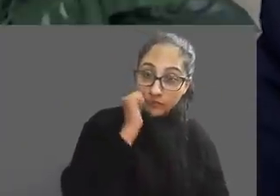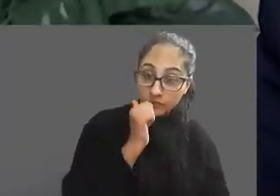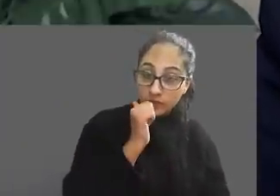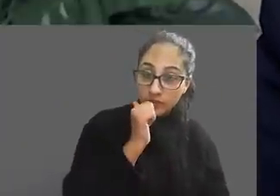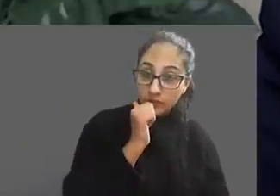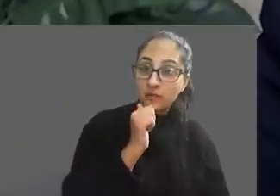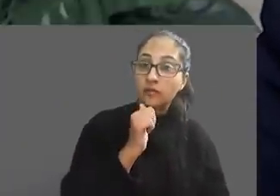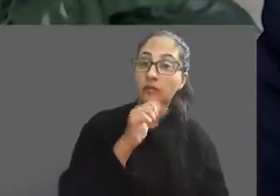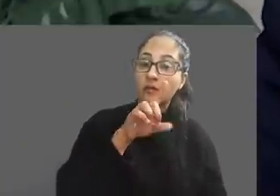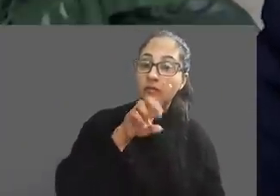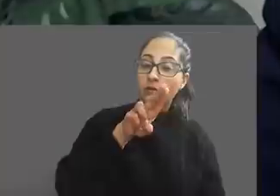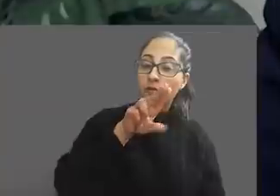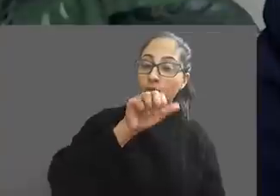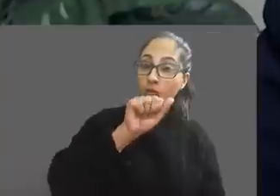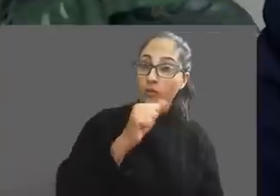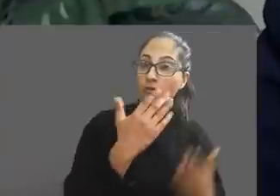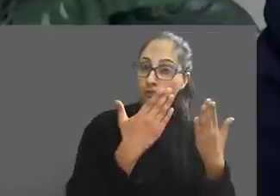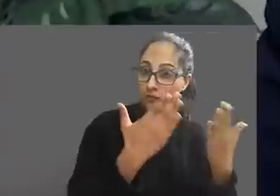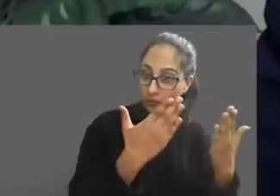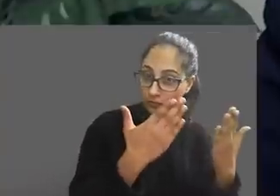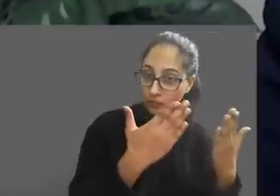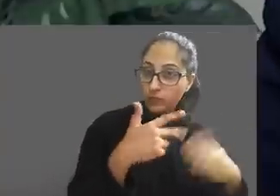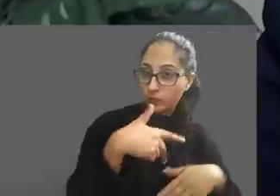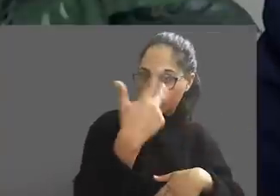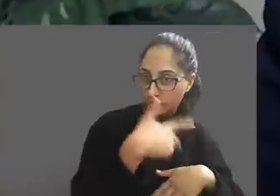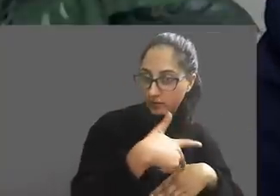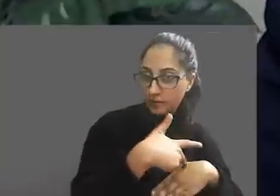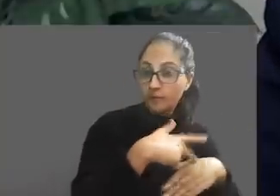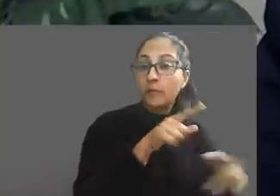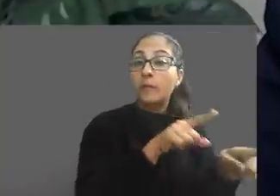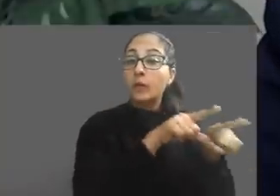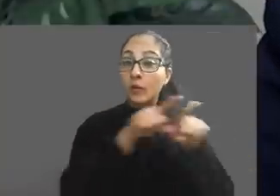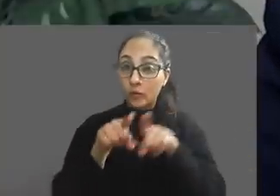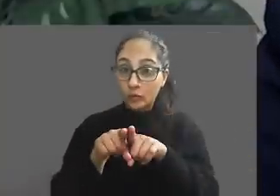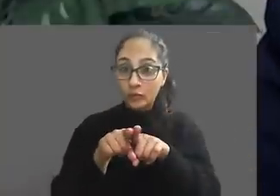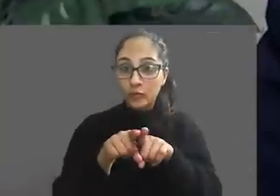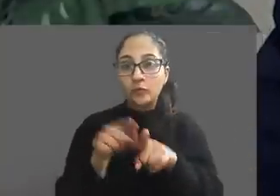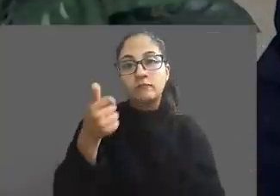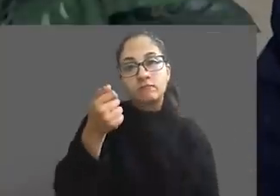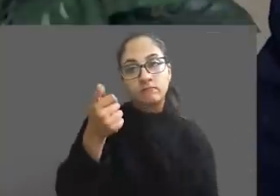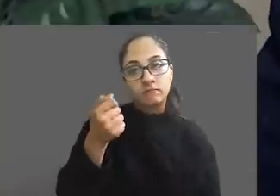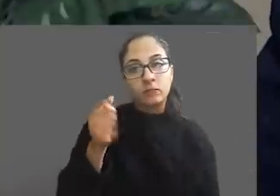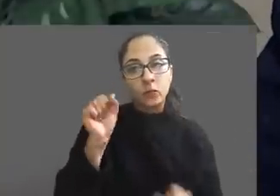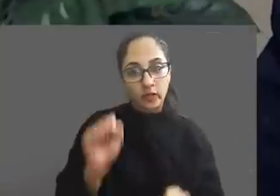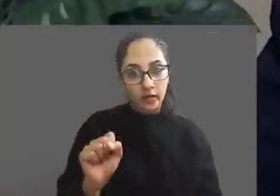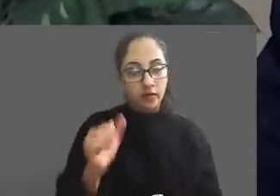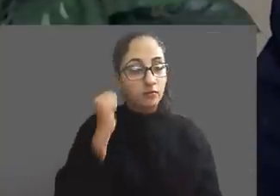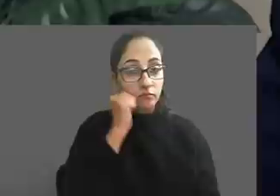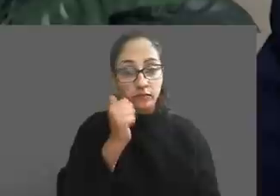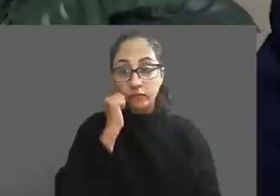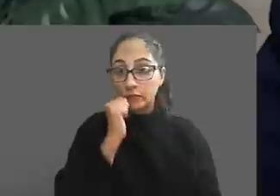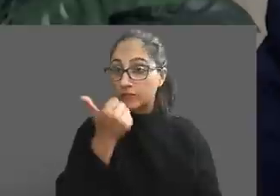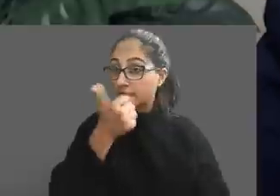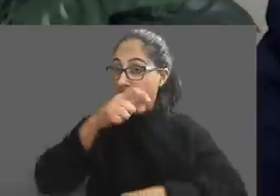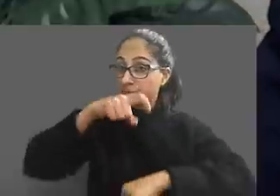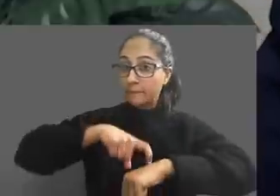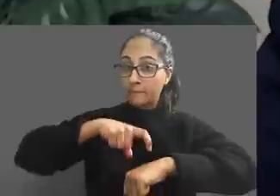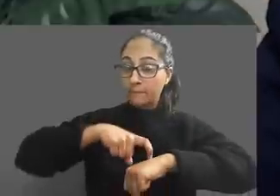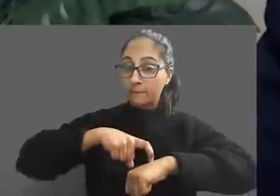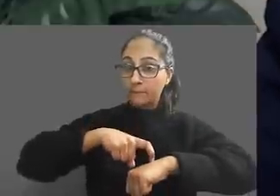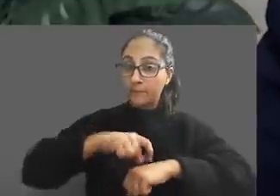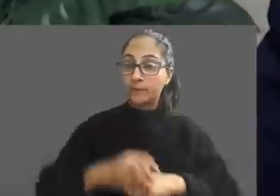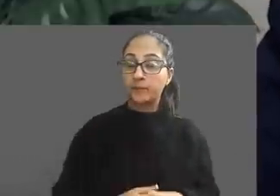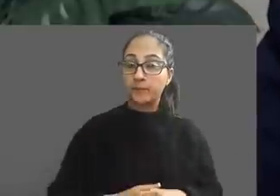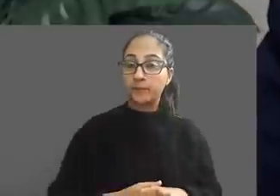our tasbih to call on the divine names when we're in distress. At times of adversity, reciting